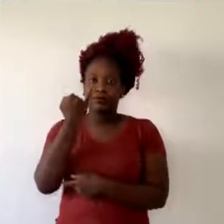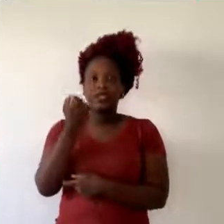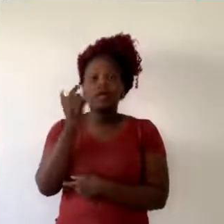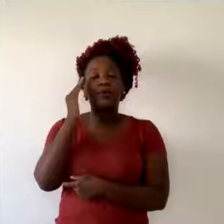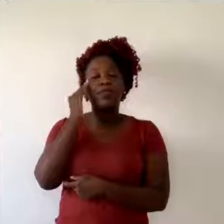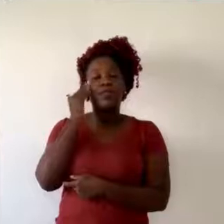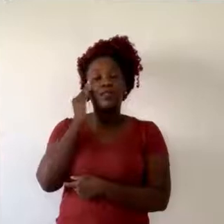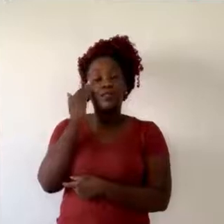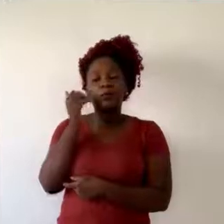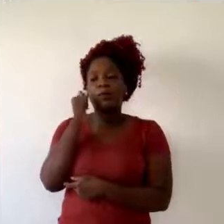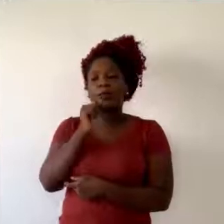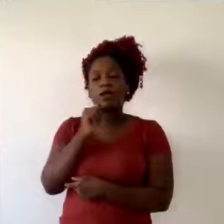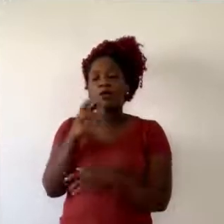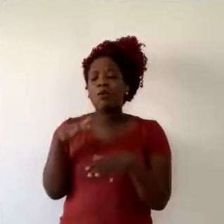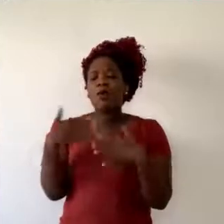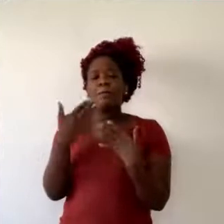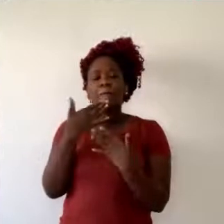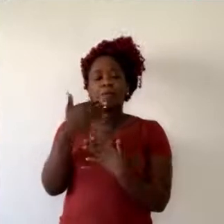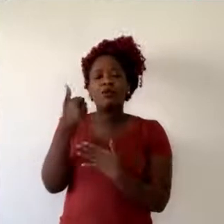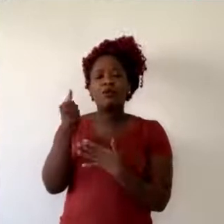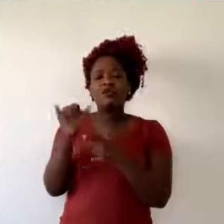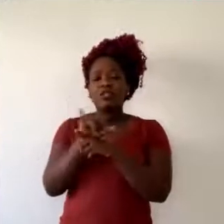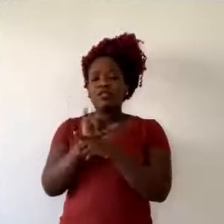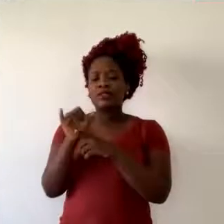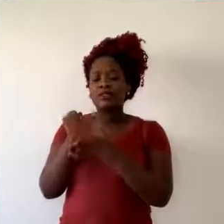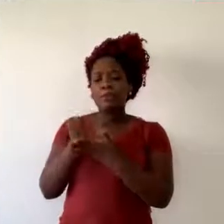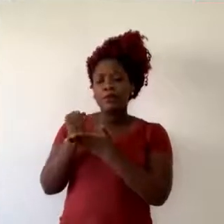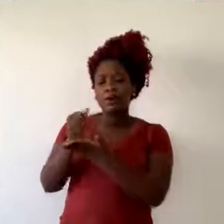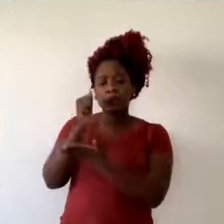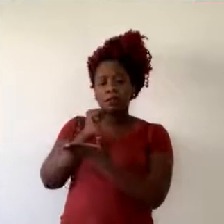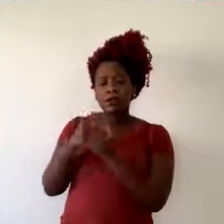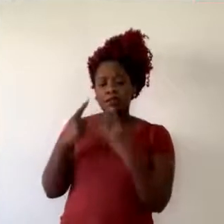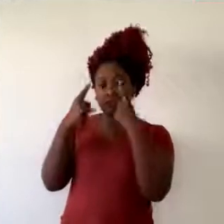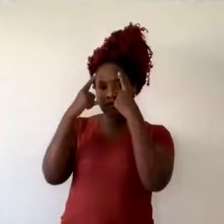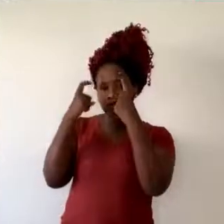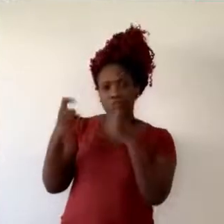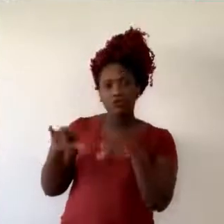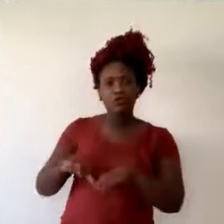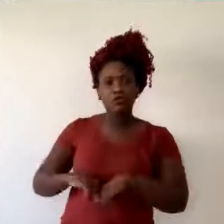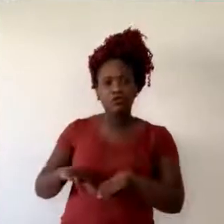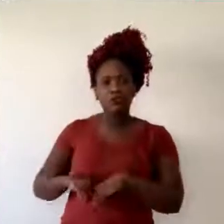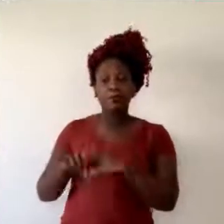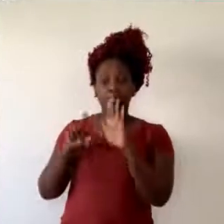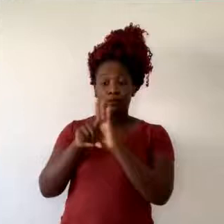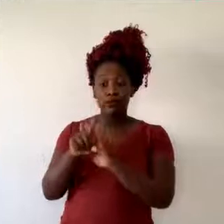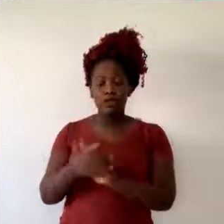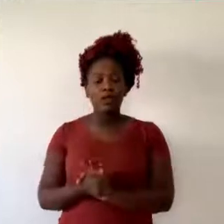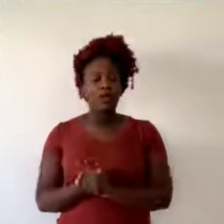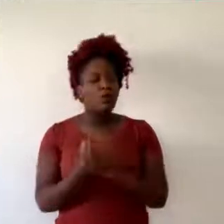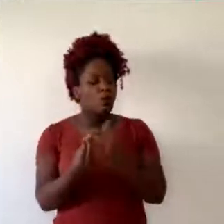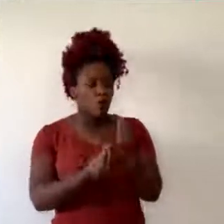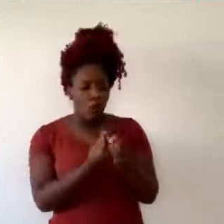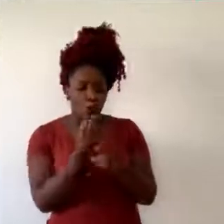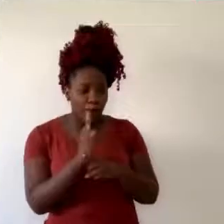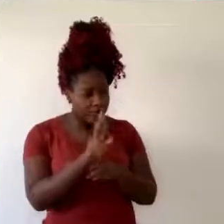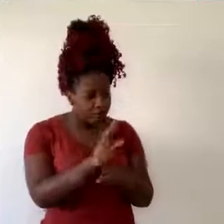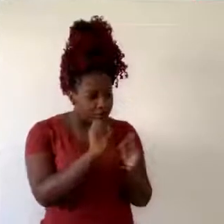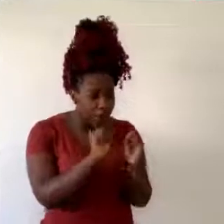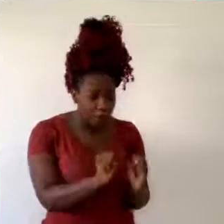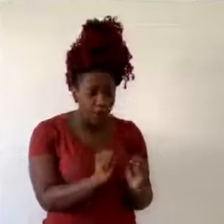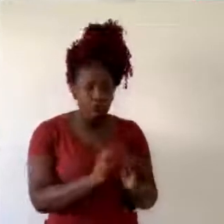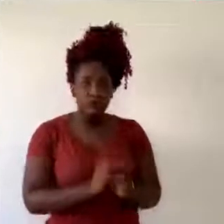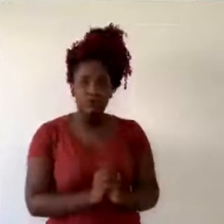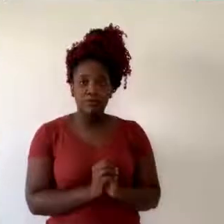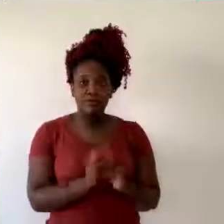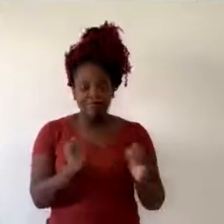component. What is the best way then to support a woman who is a victim of violence? To ask her, how can I help